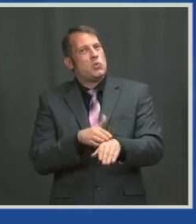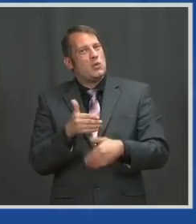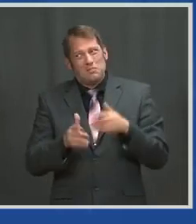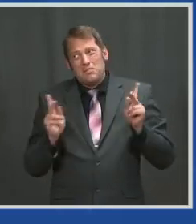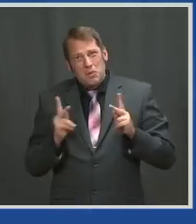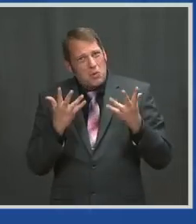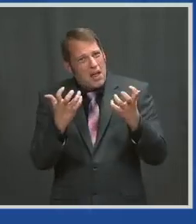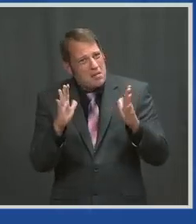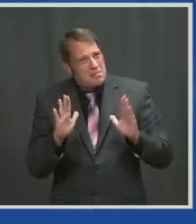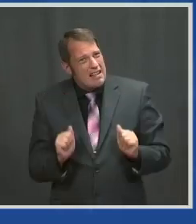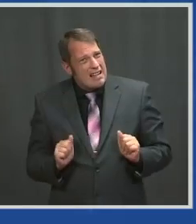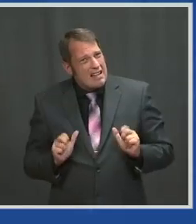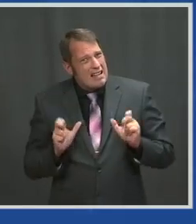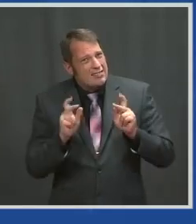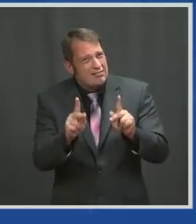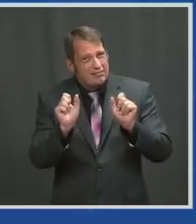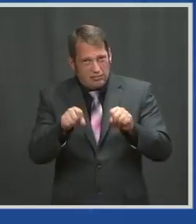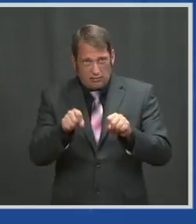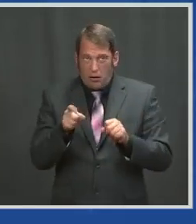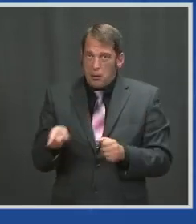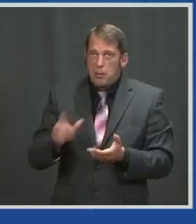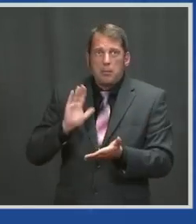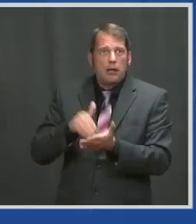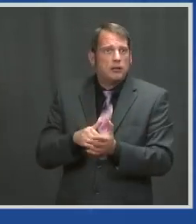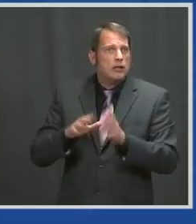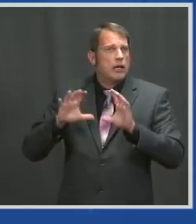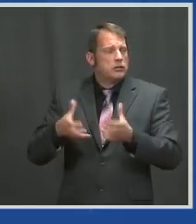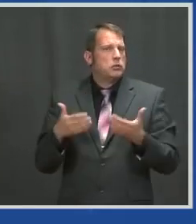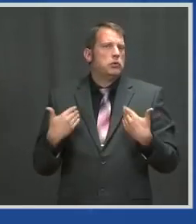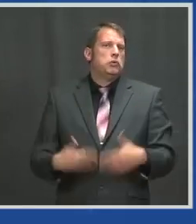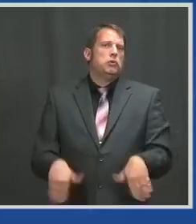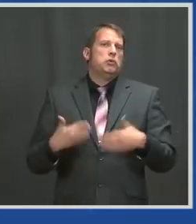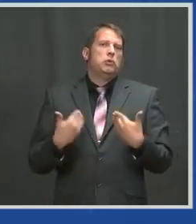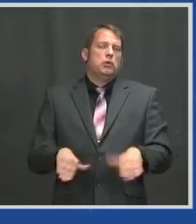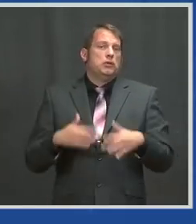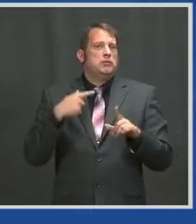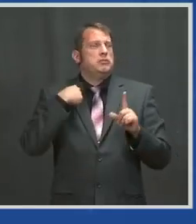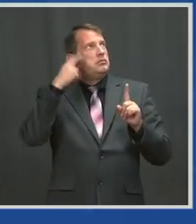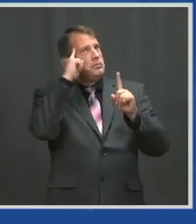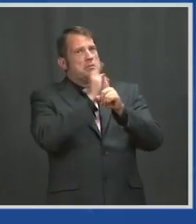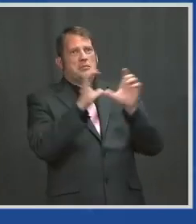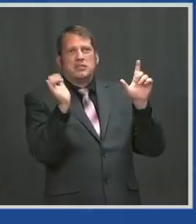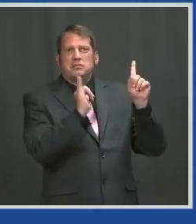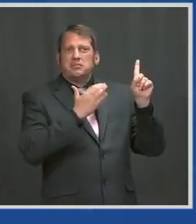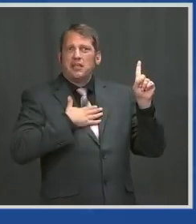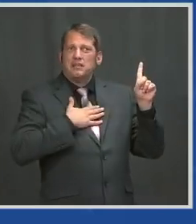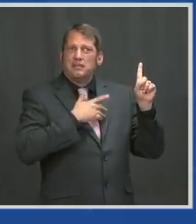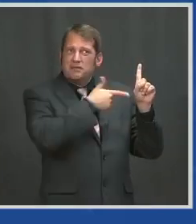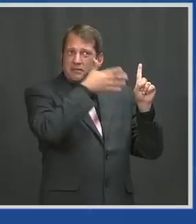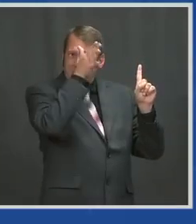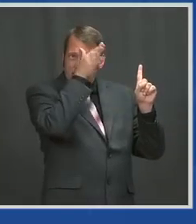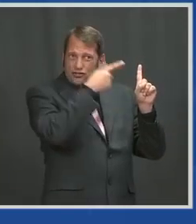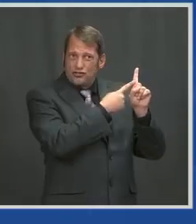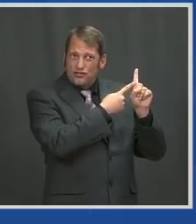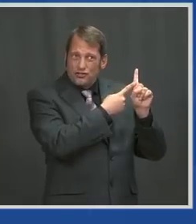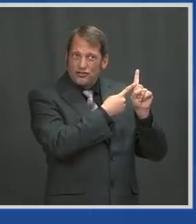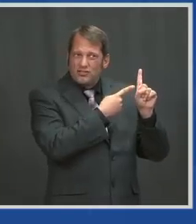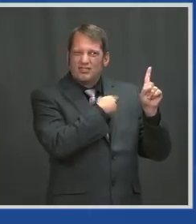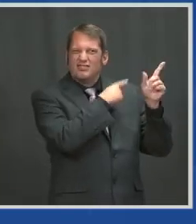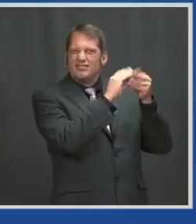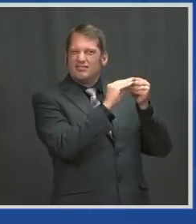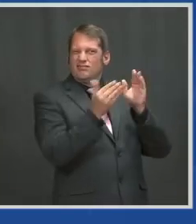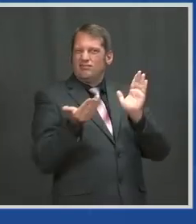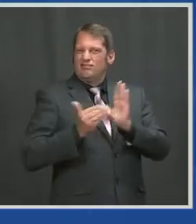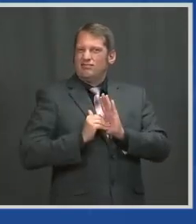know think the way my dad did. He used to say, and I know I'm repeating myself, but I'm going to continue to because I think it's critical.